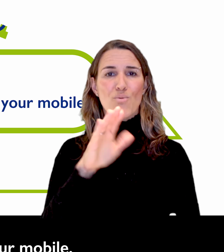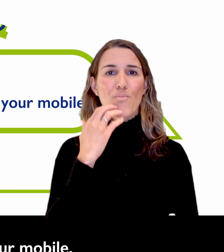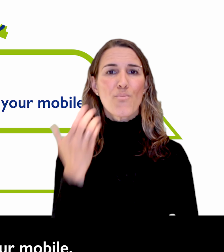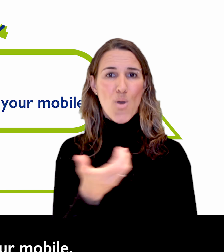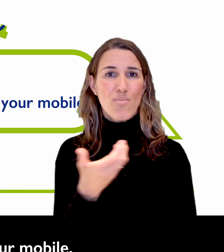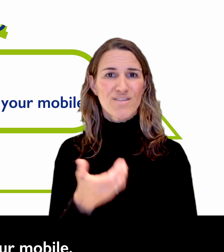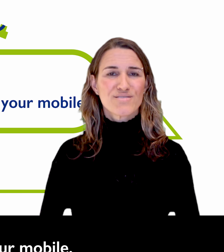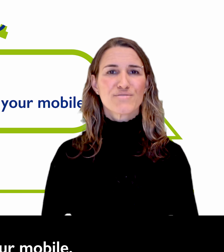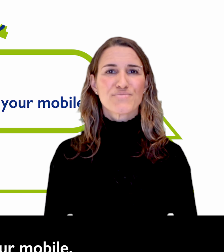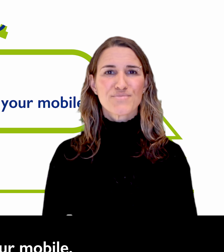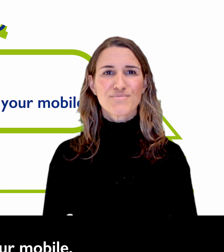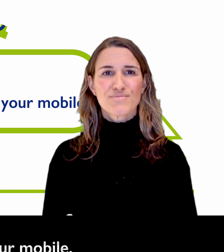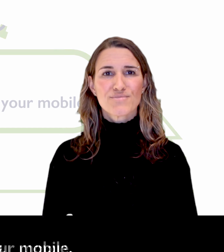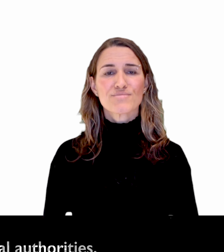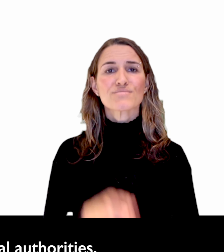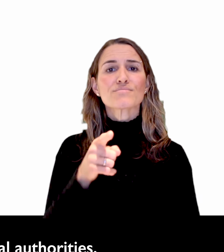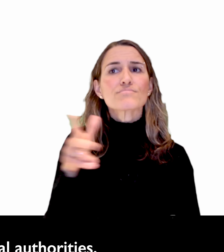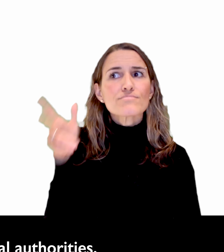49376 on your mobile.